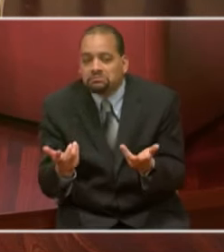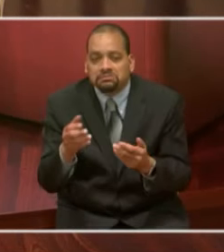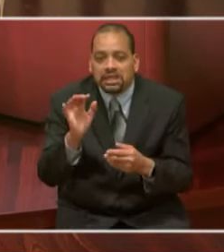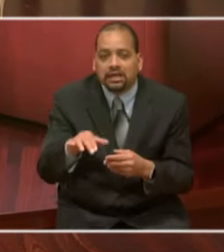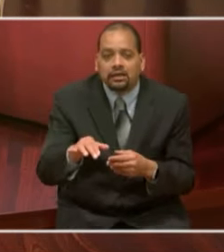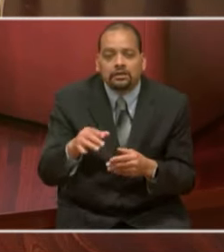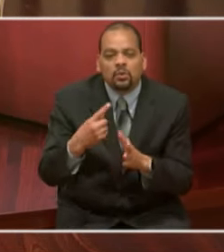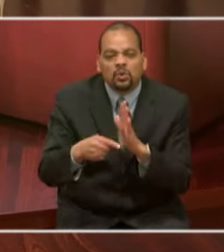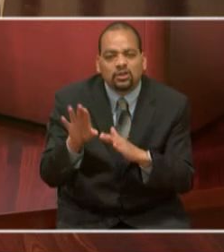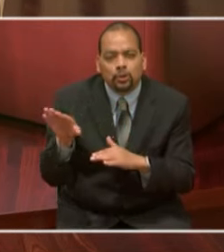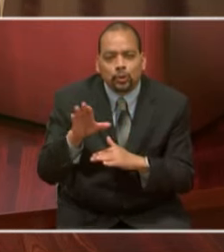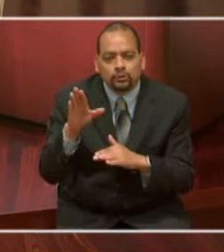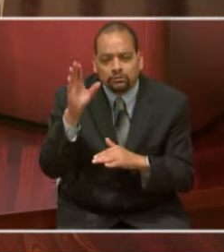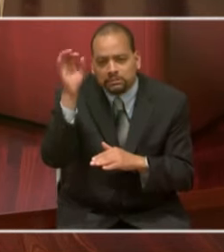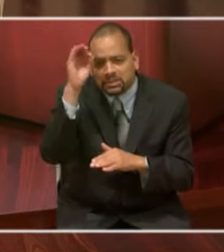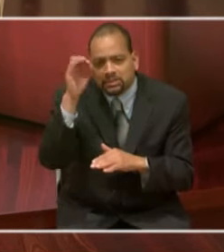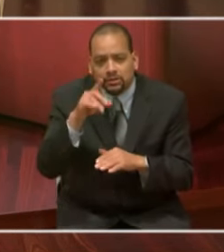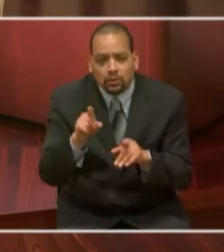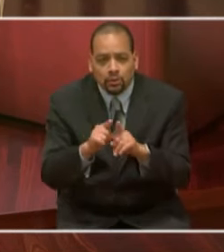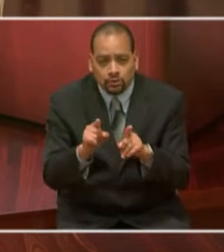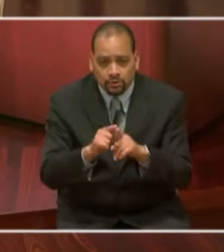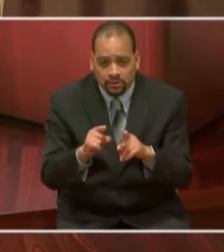to vote.